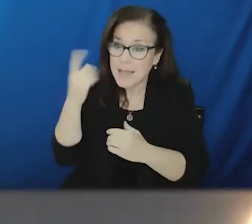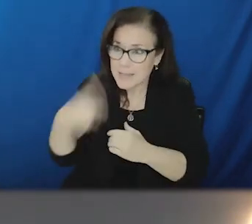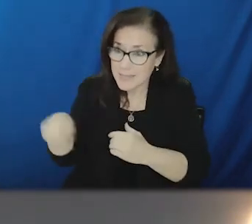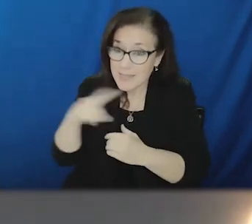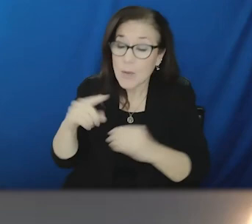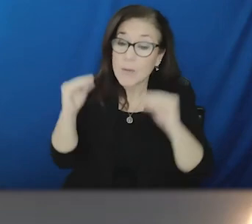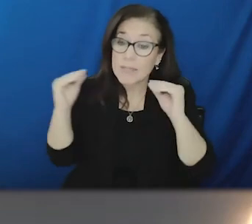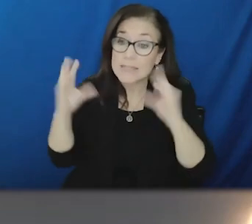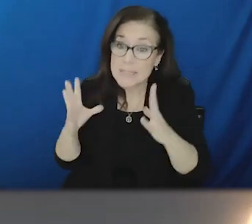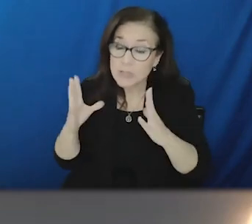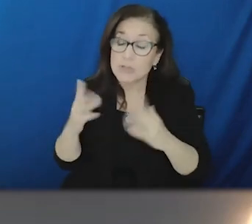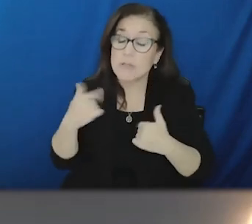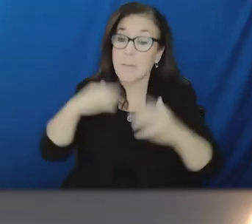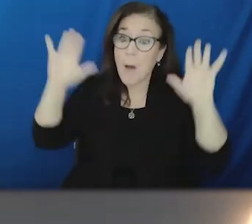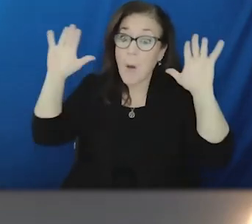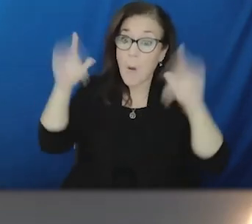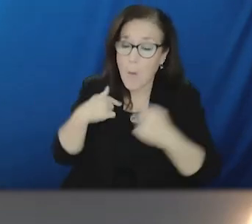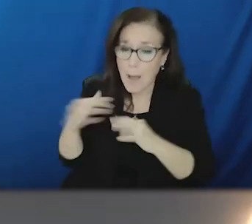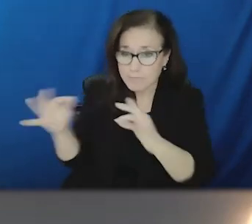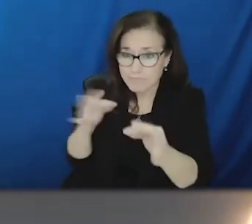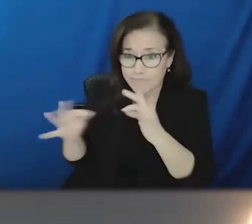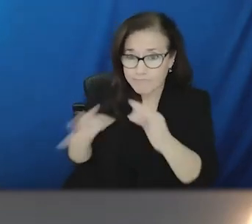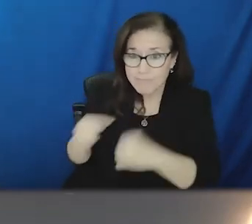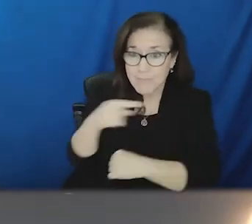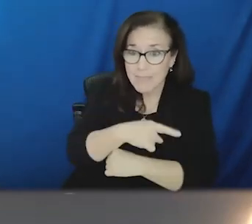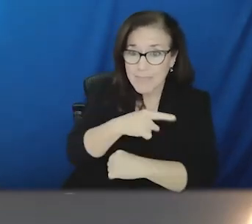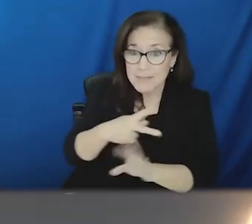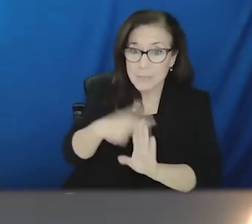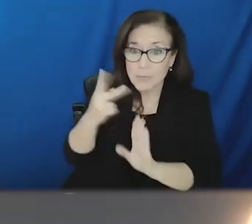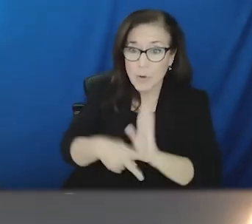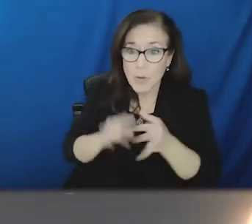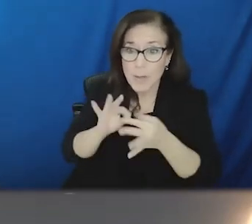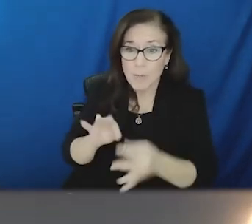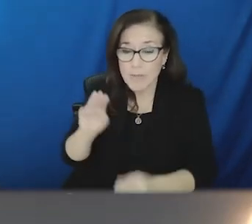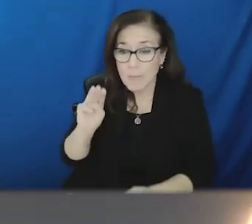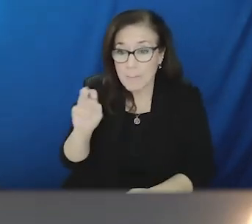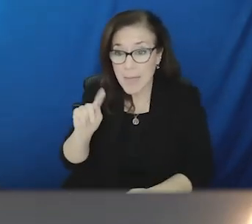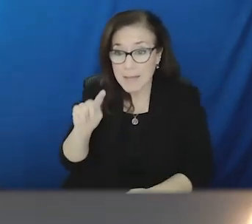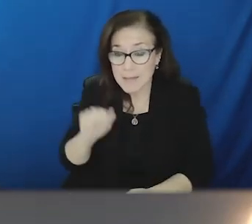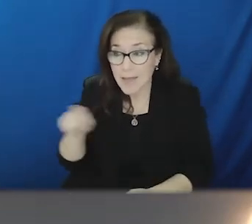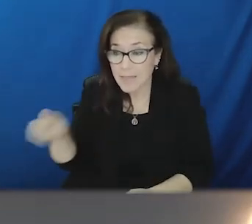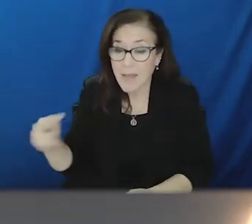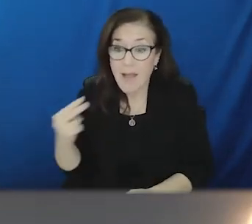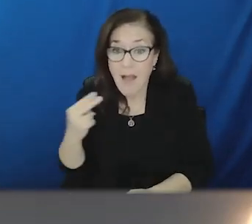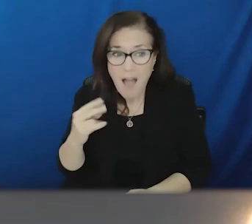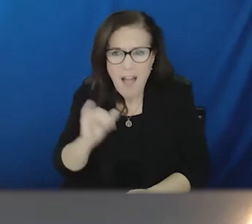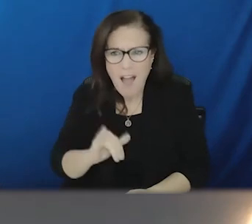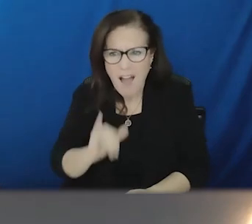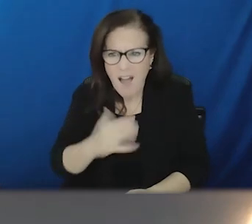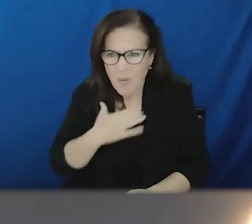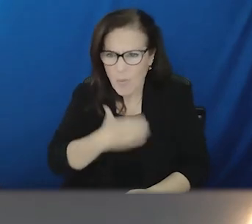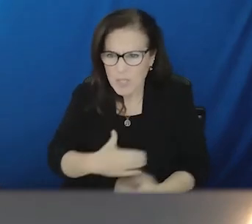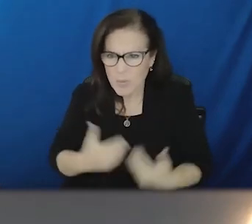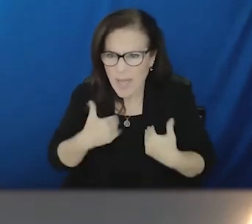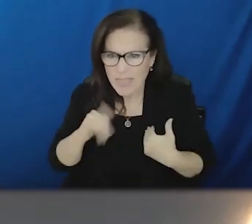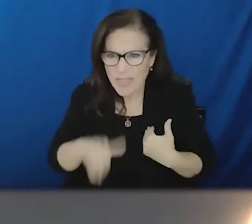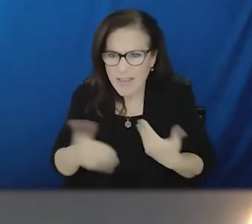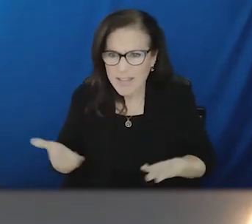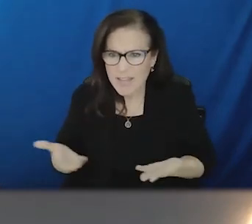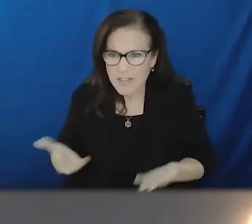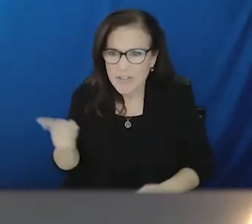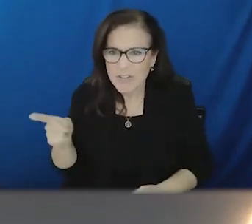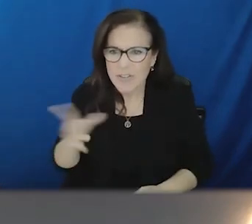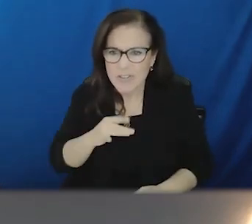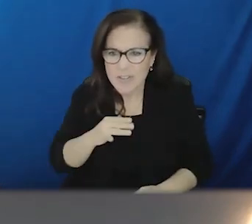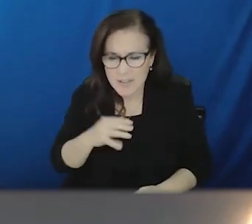the exciting program about Meta and such. And they said, God, we wish we had that here. I want